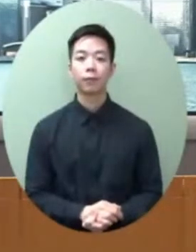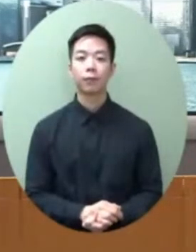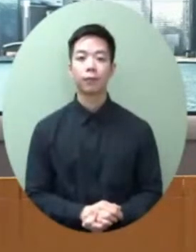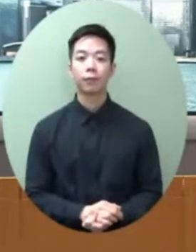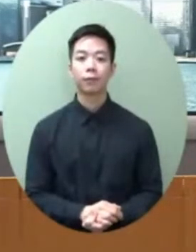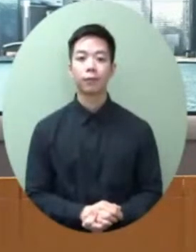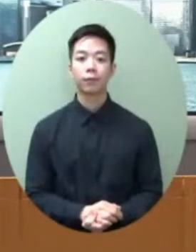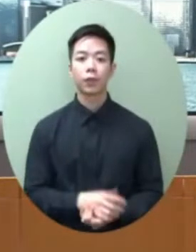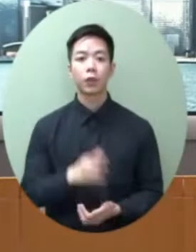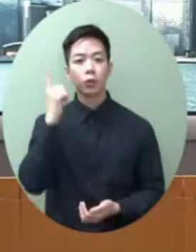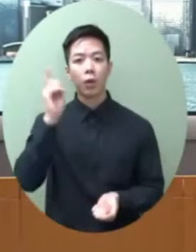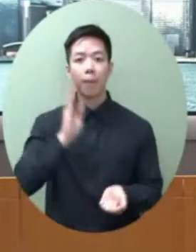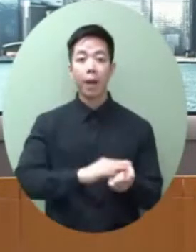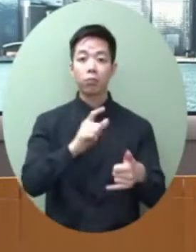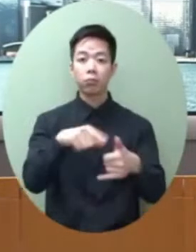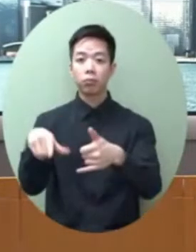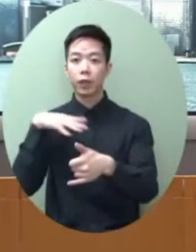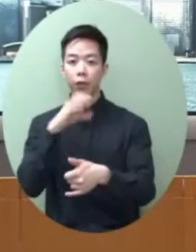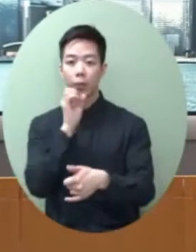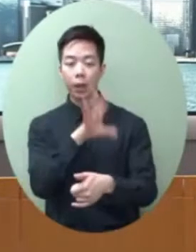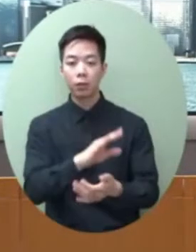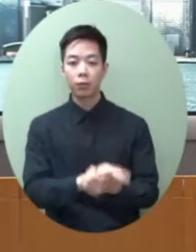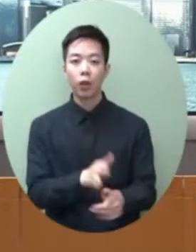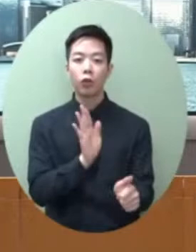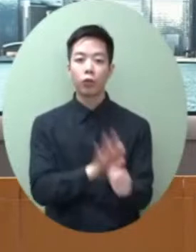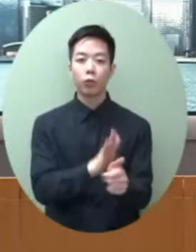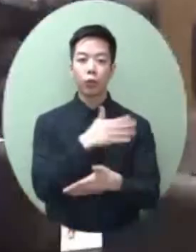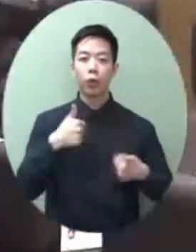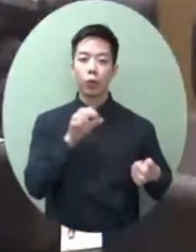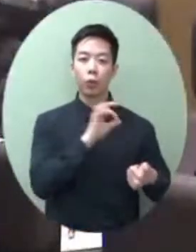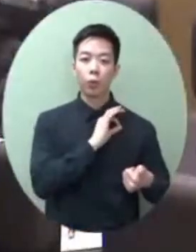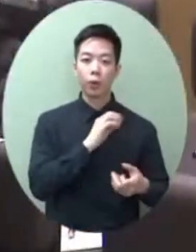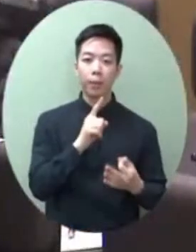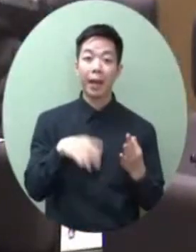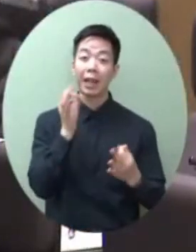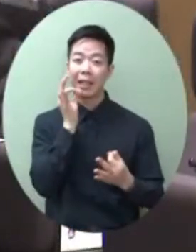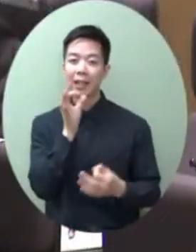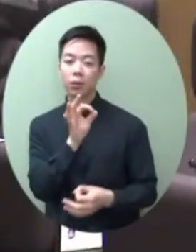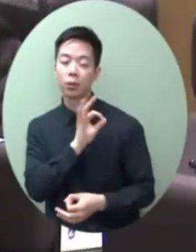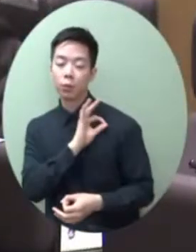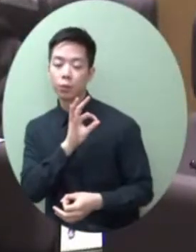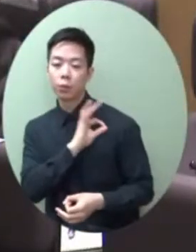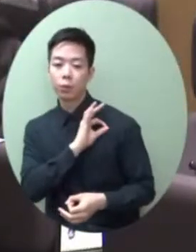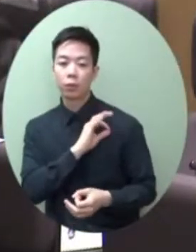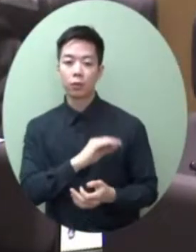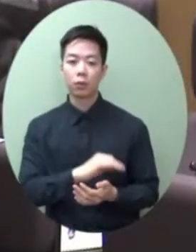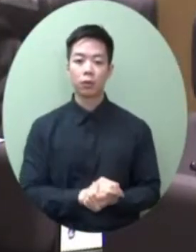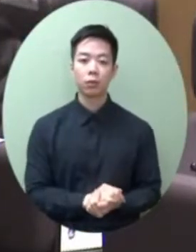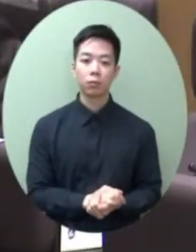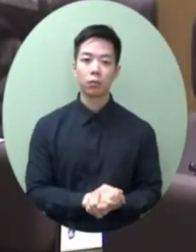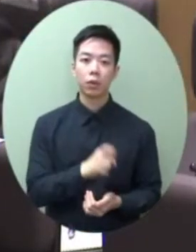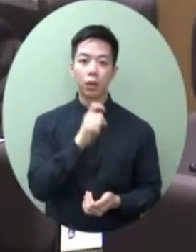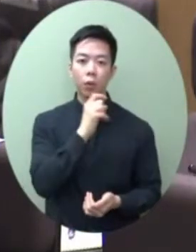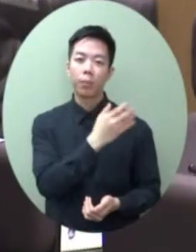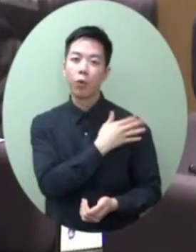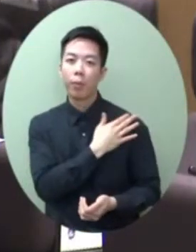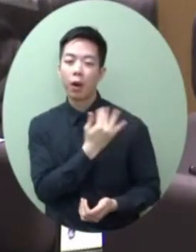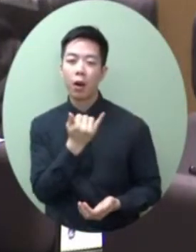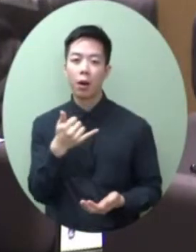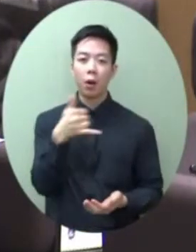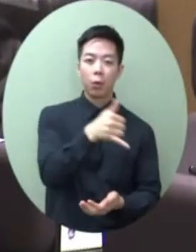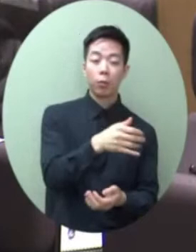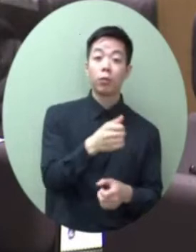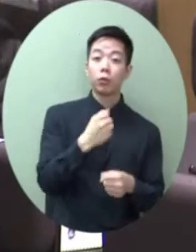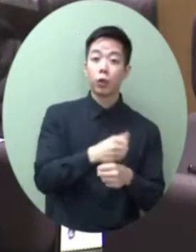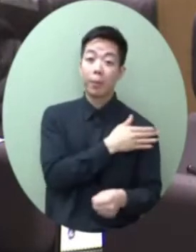We can see that, well, on the cases themselves, the Fuhang Society and Songling Society, is it because